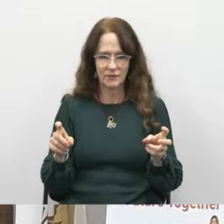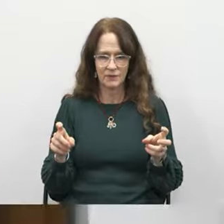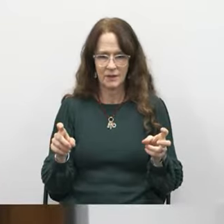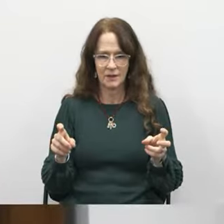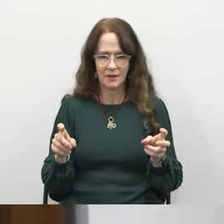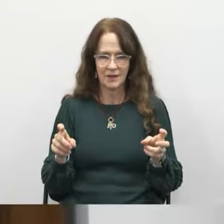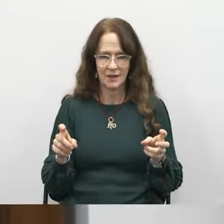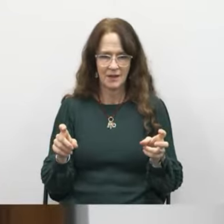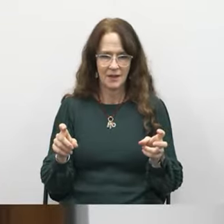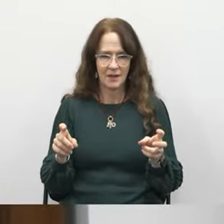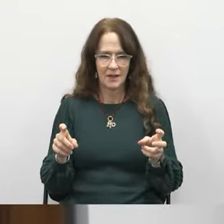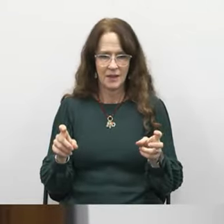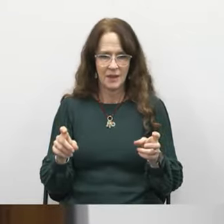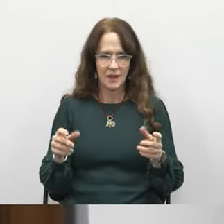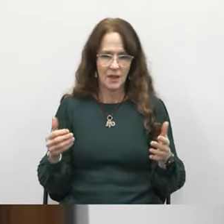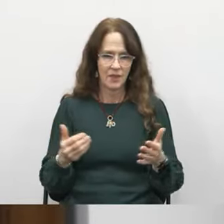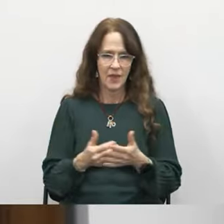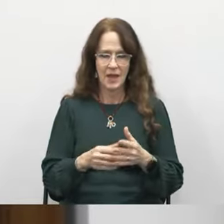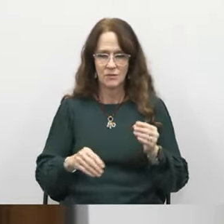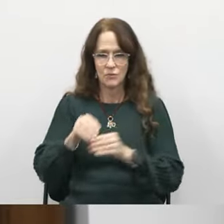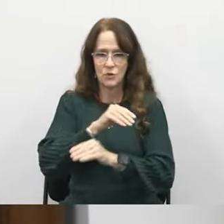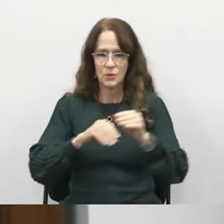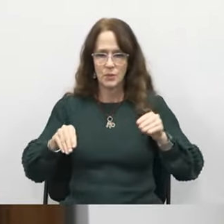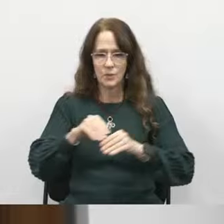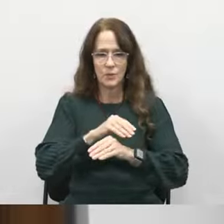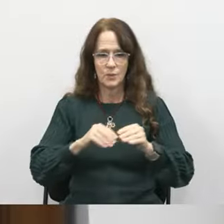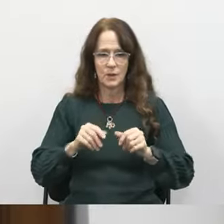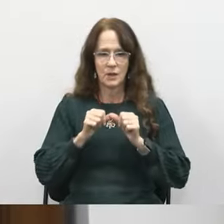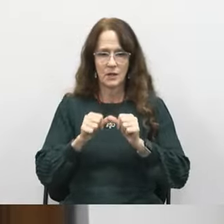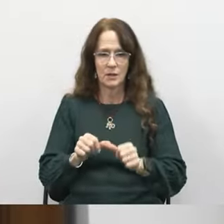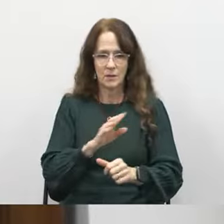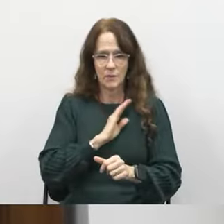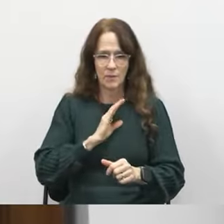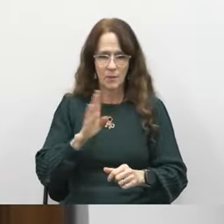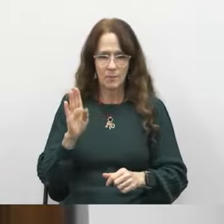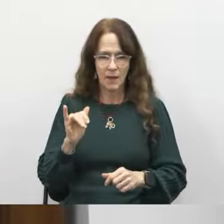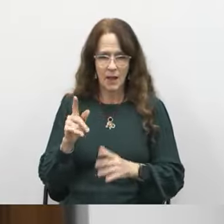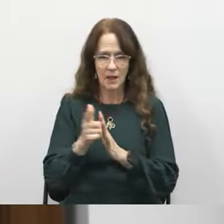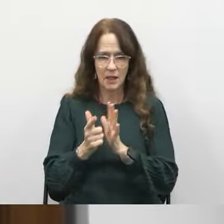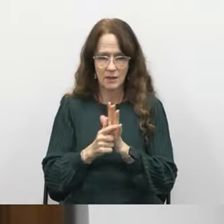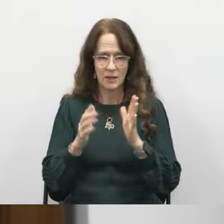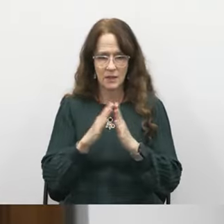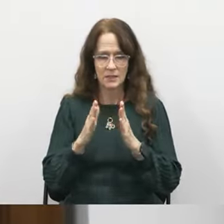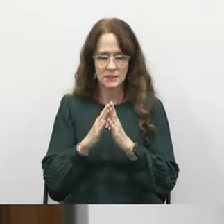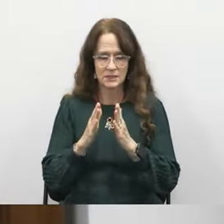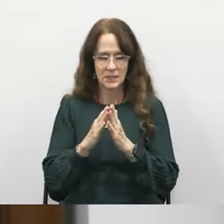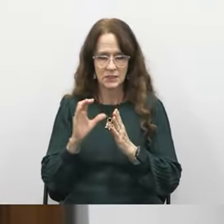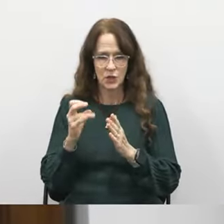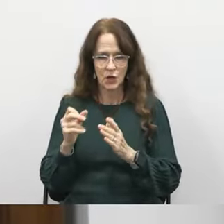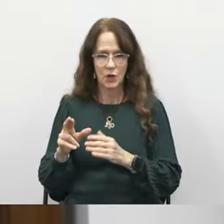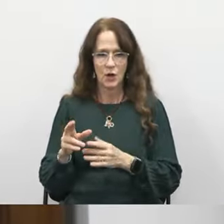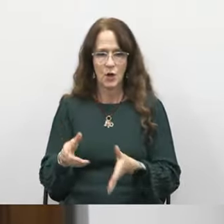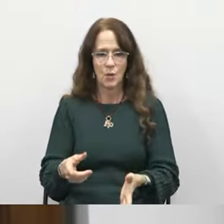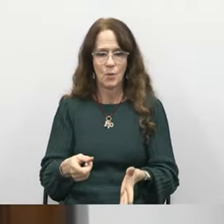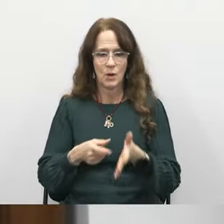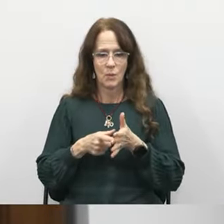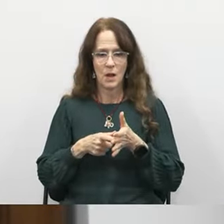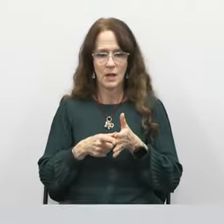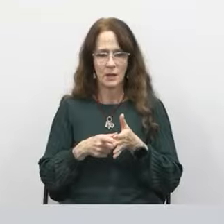annual reorganization of the board that's consistent with the board bylaws as well as the city charter, that requires